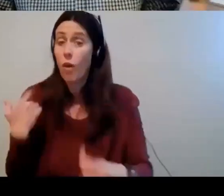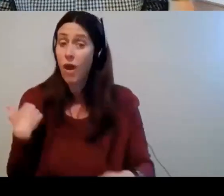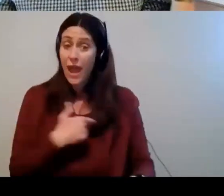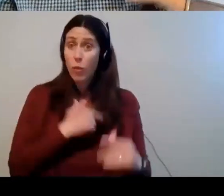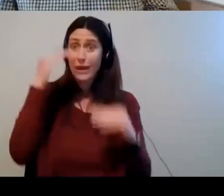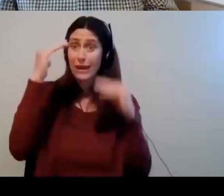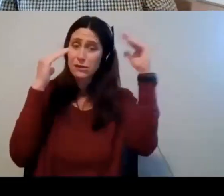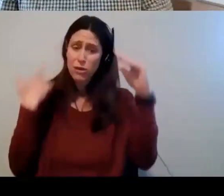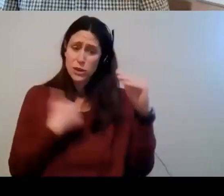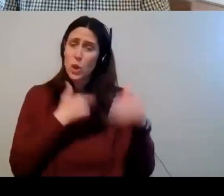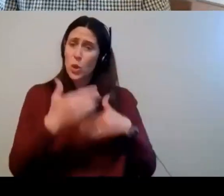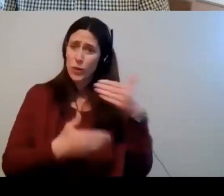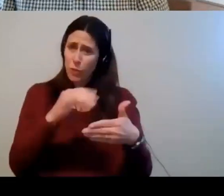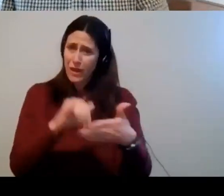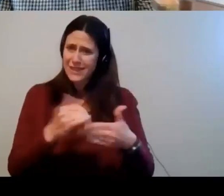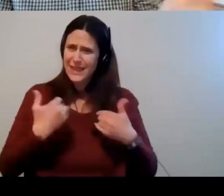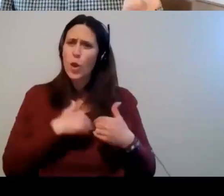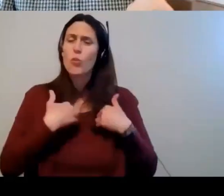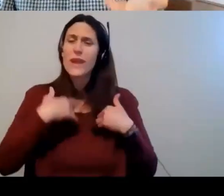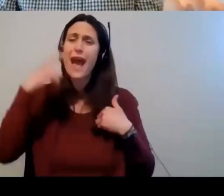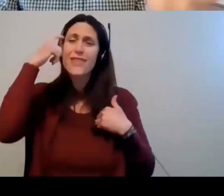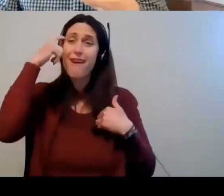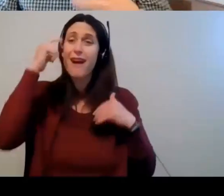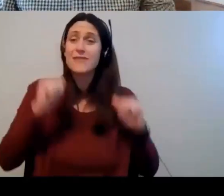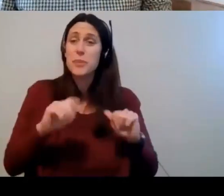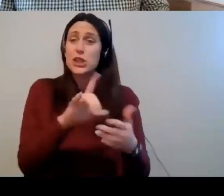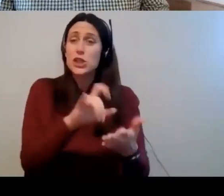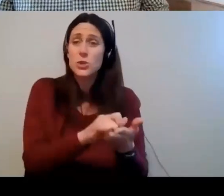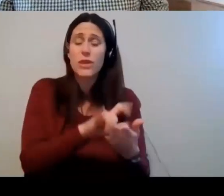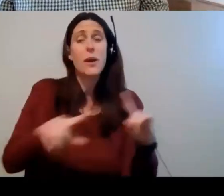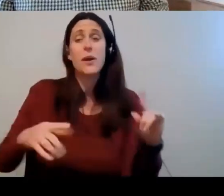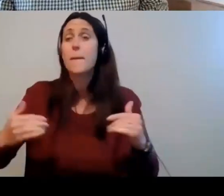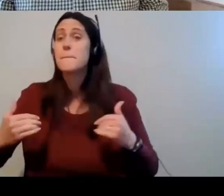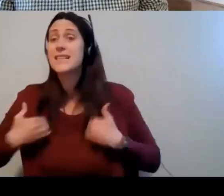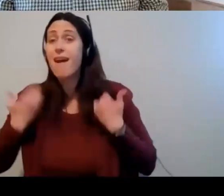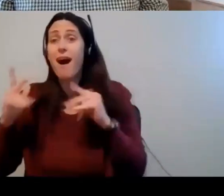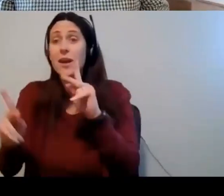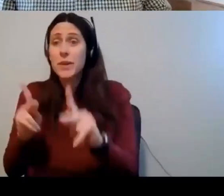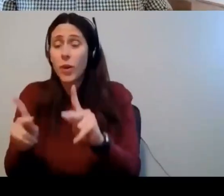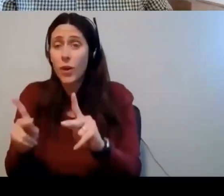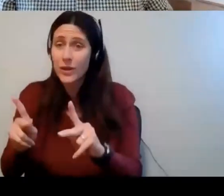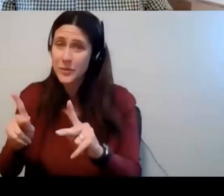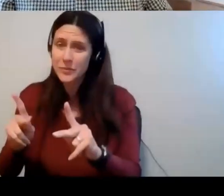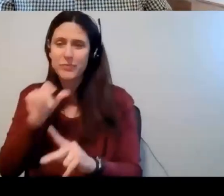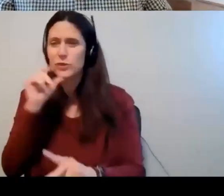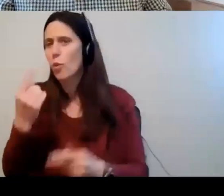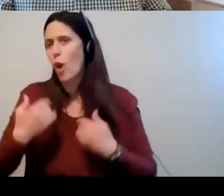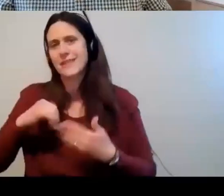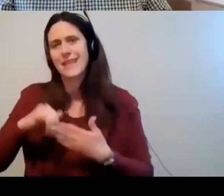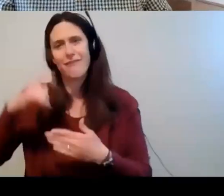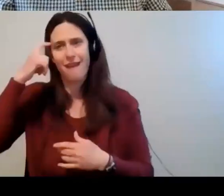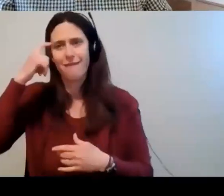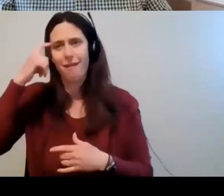can process that. We have the cognitive ability to do that. But people, younger folks, don't always have that